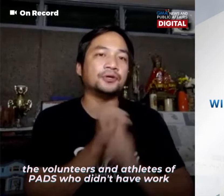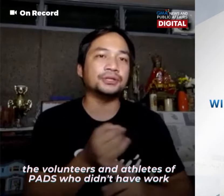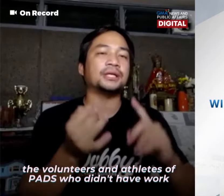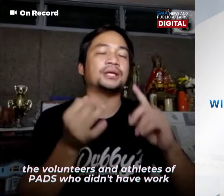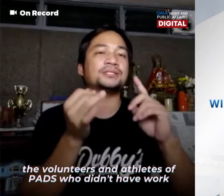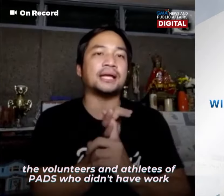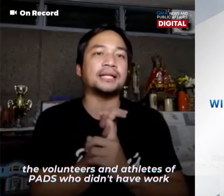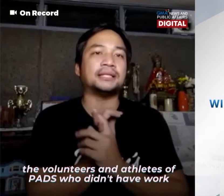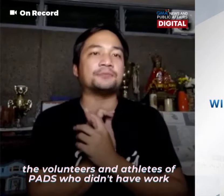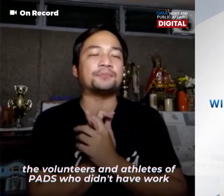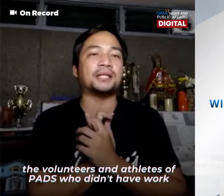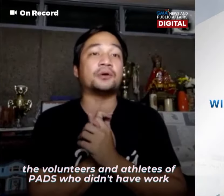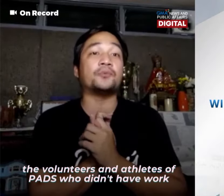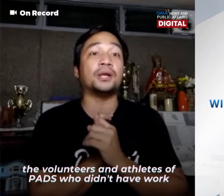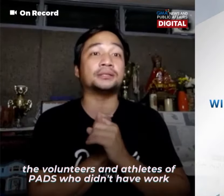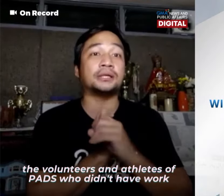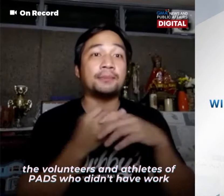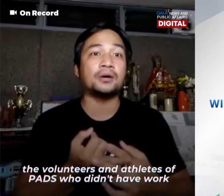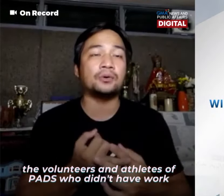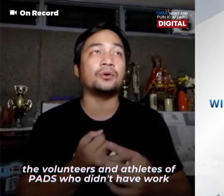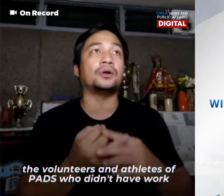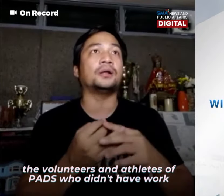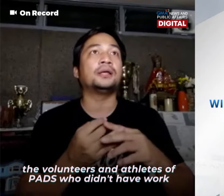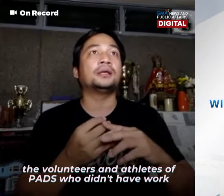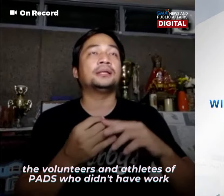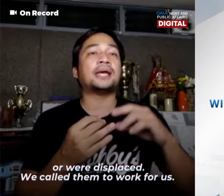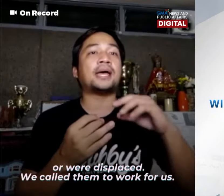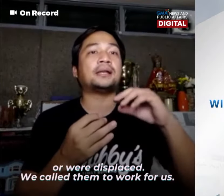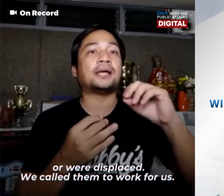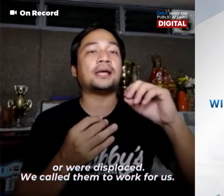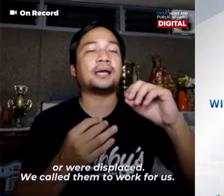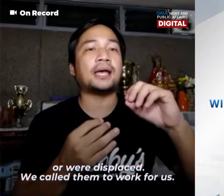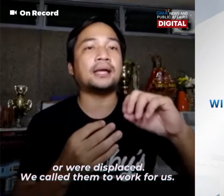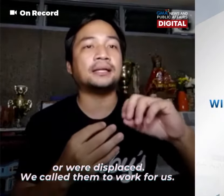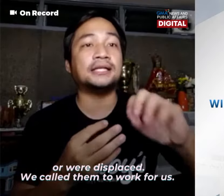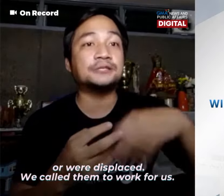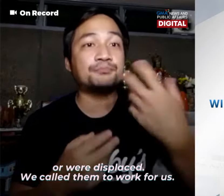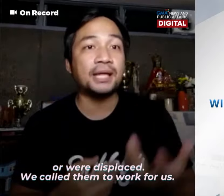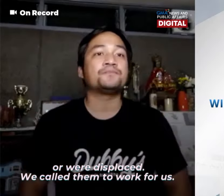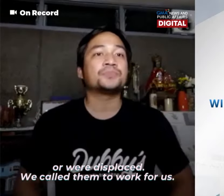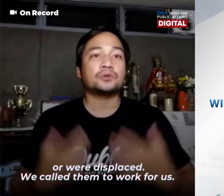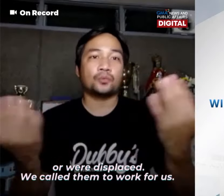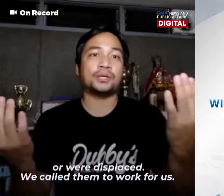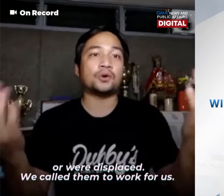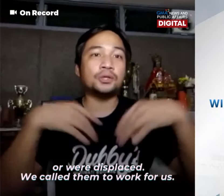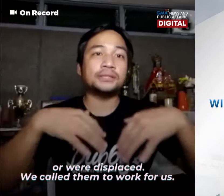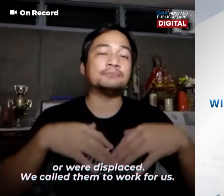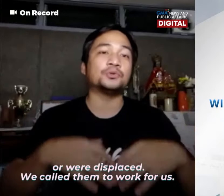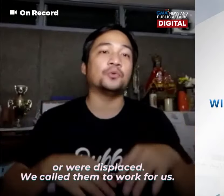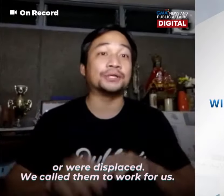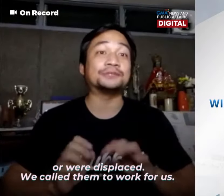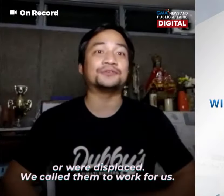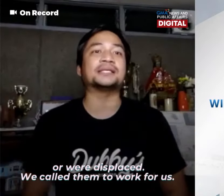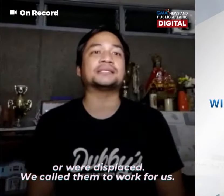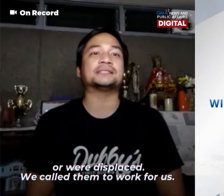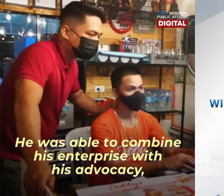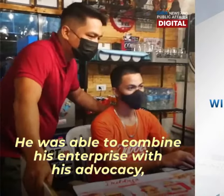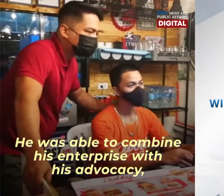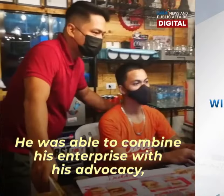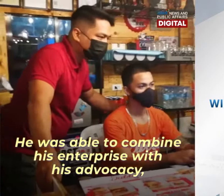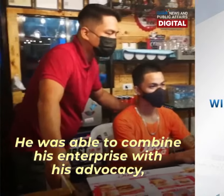mga volunteers and athletes of pads na walang trabaho or na displaced. We called them to work for